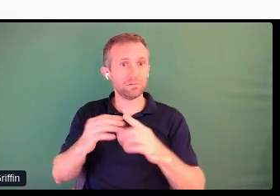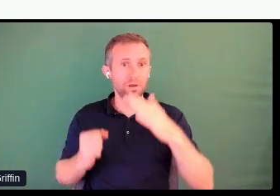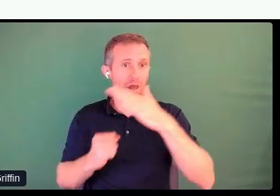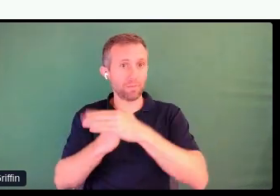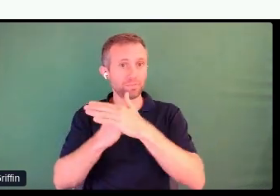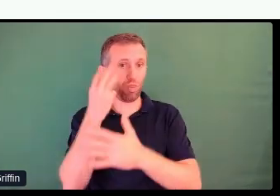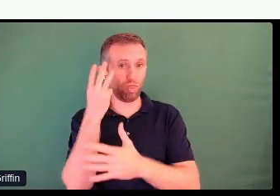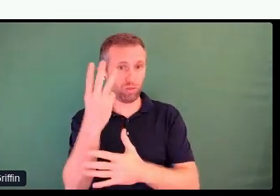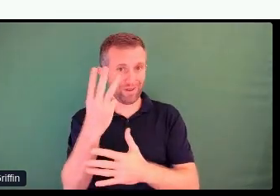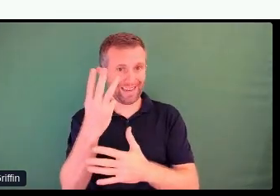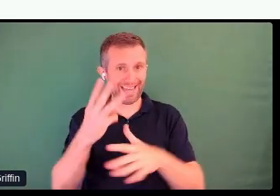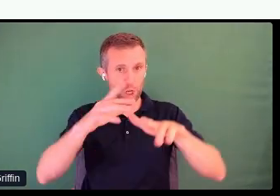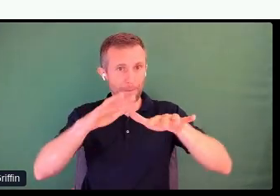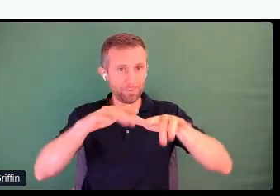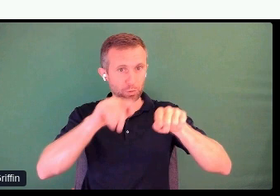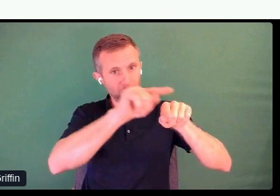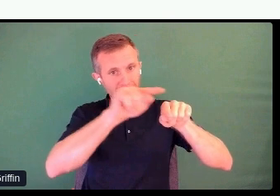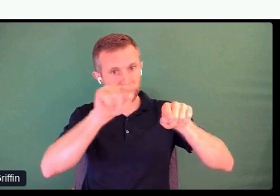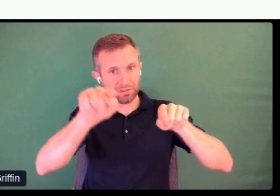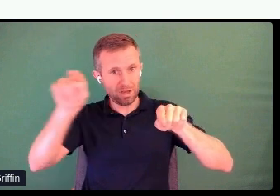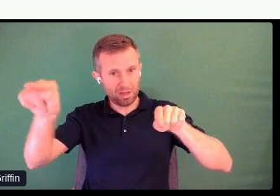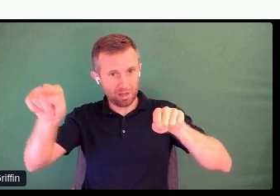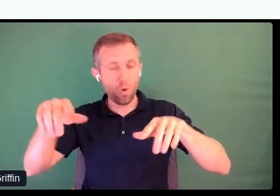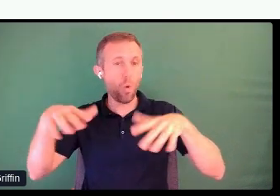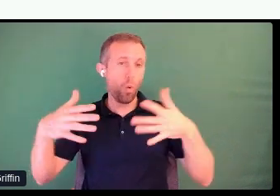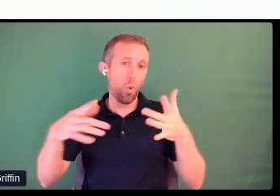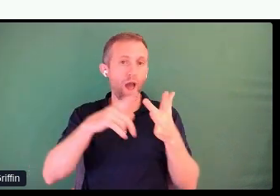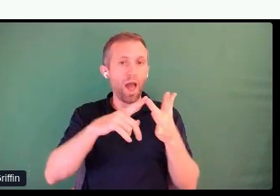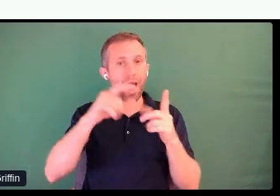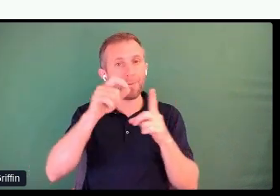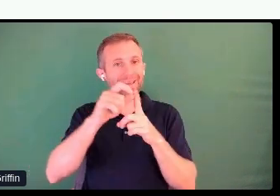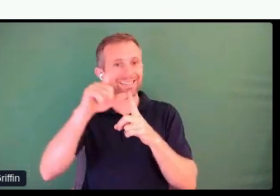devices or via USB-C connection.